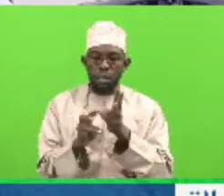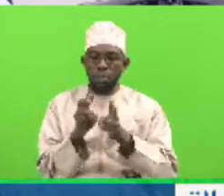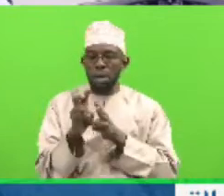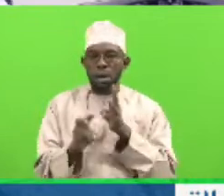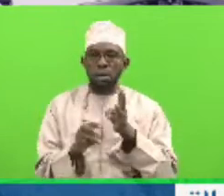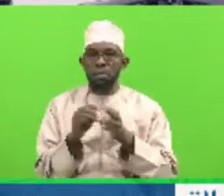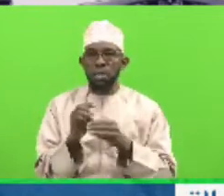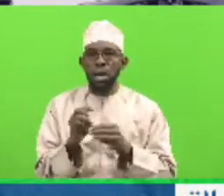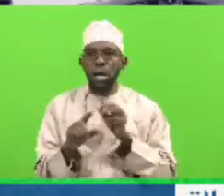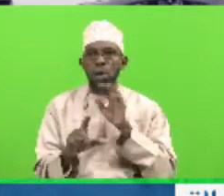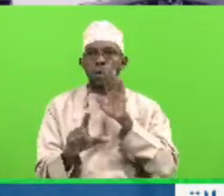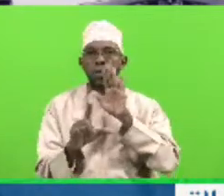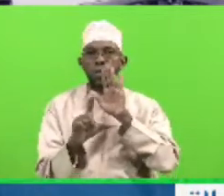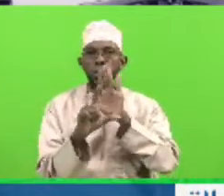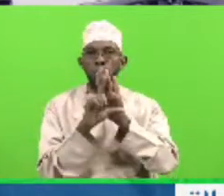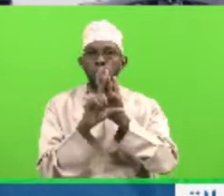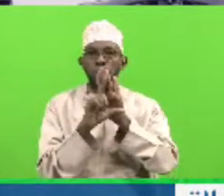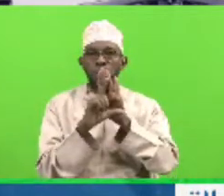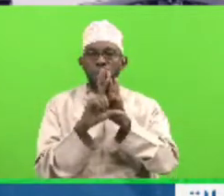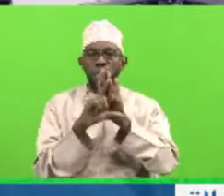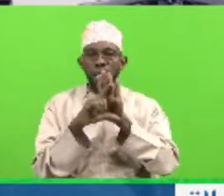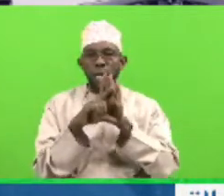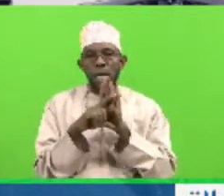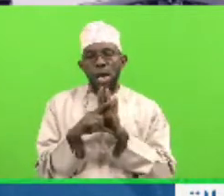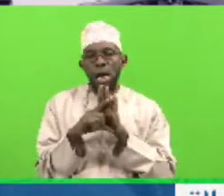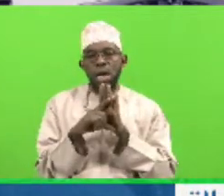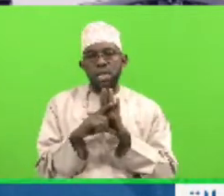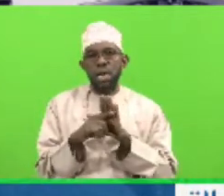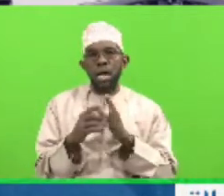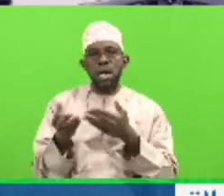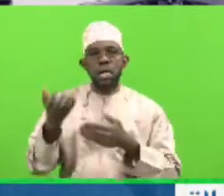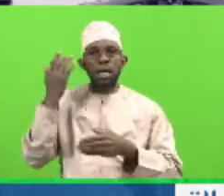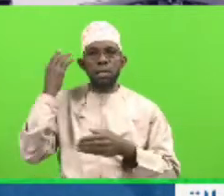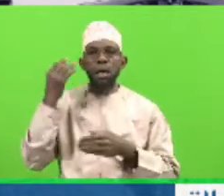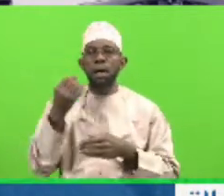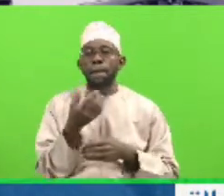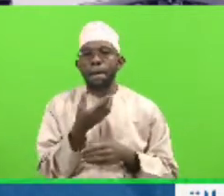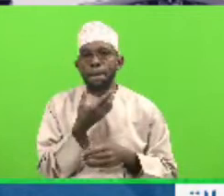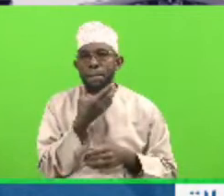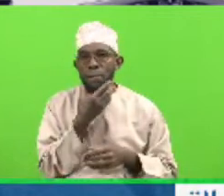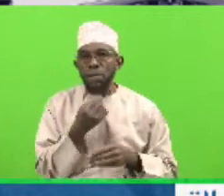there was a lot that was said about the statements of the late President Mugabe.